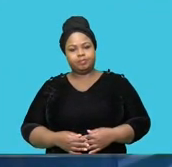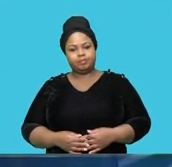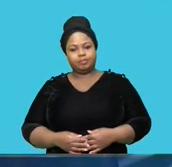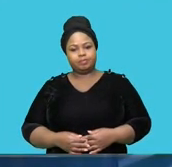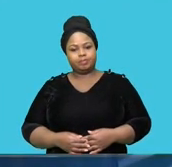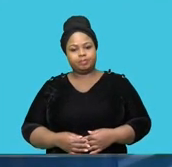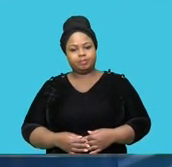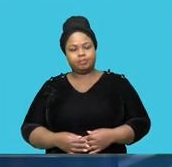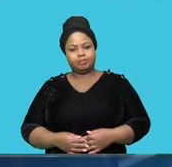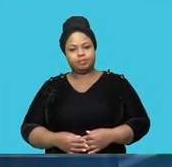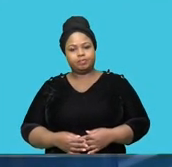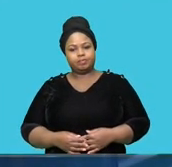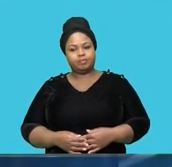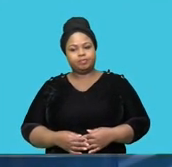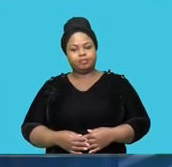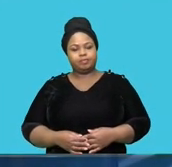There is